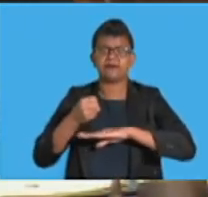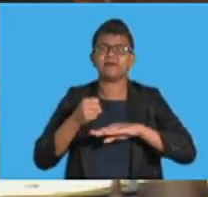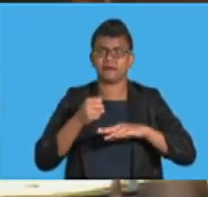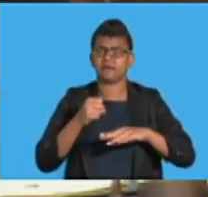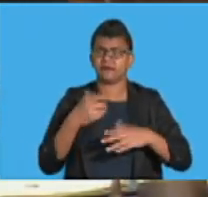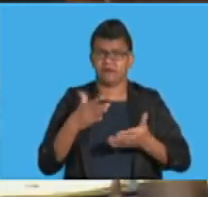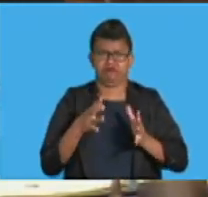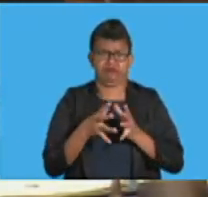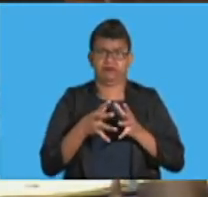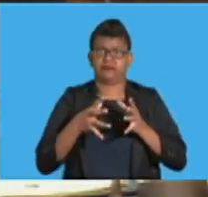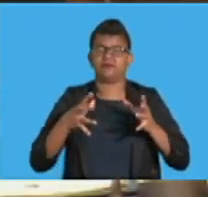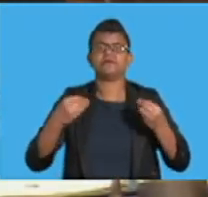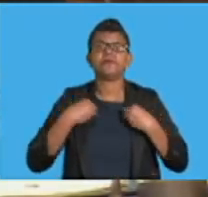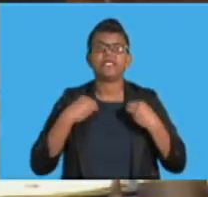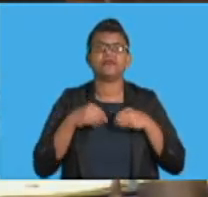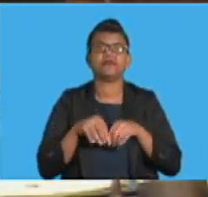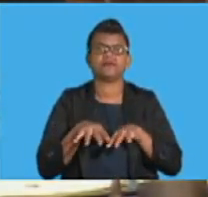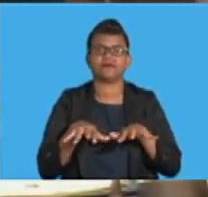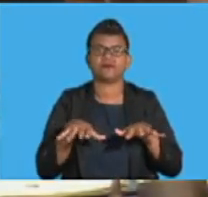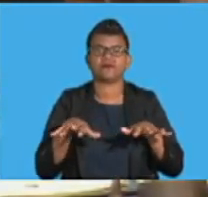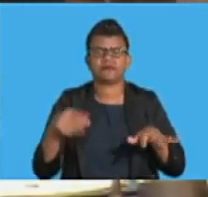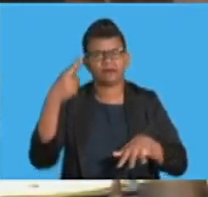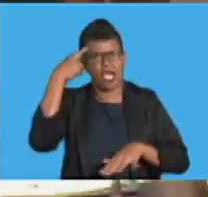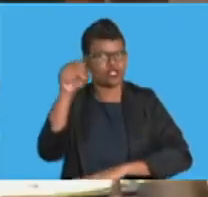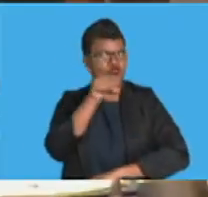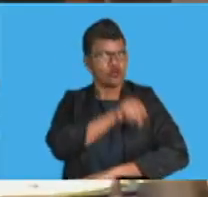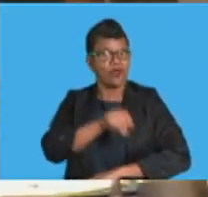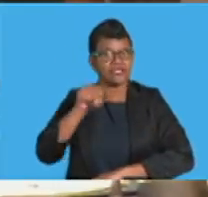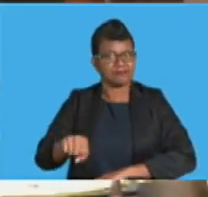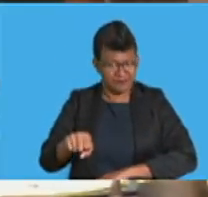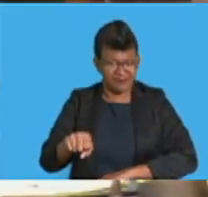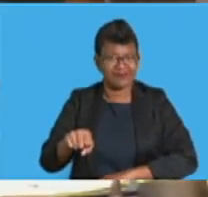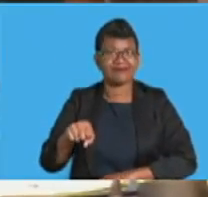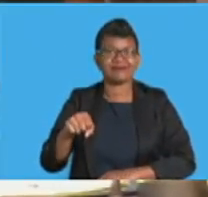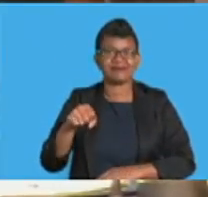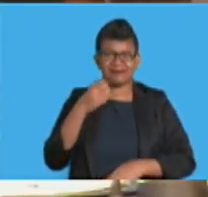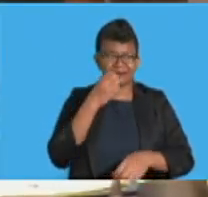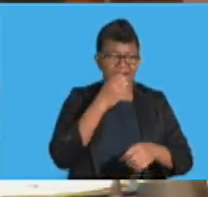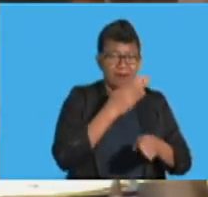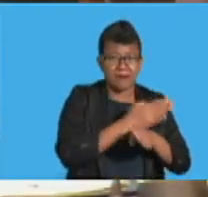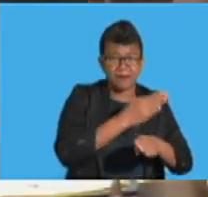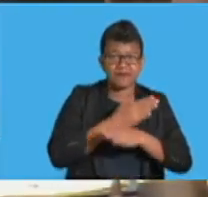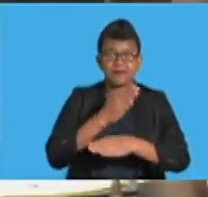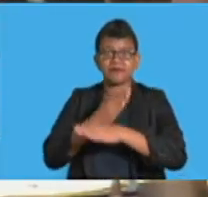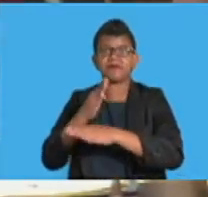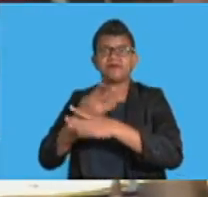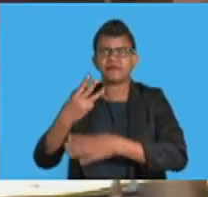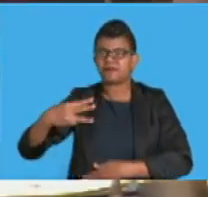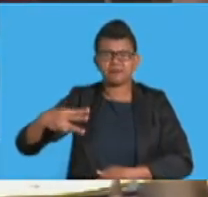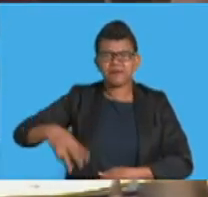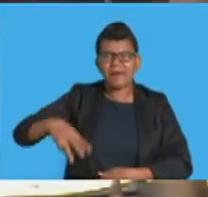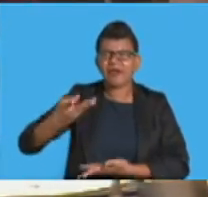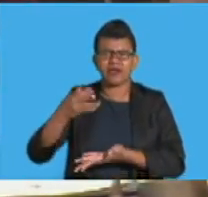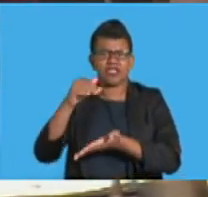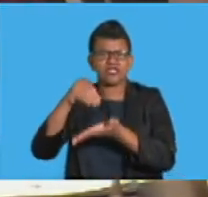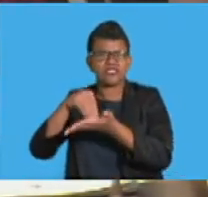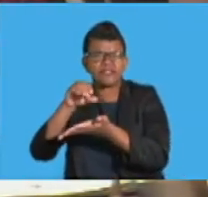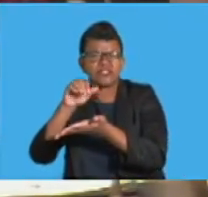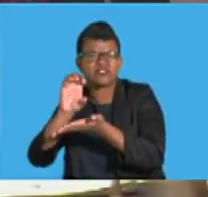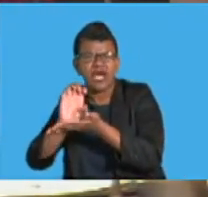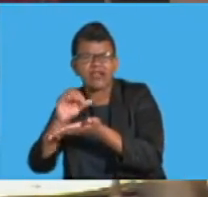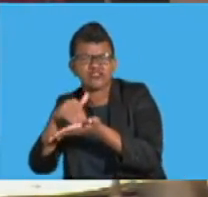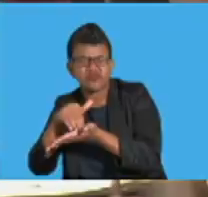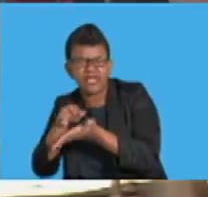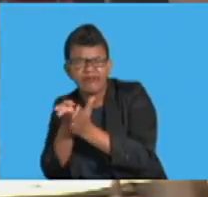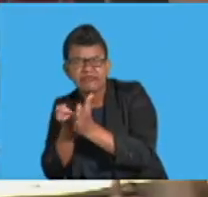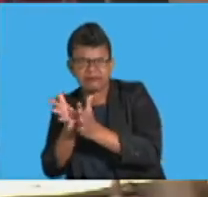empowers us much more emphatically to work with the Ministry of Civil Service and the the TLSB board in ensuring that scholarships